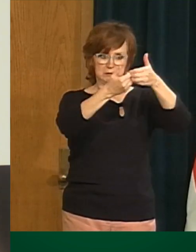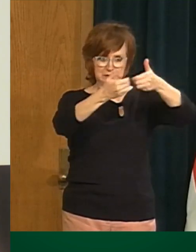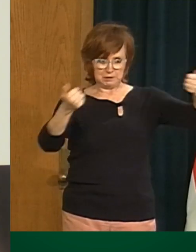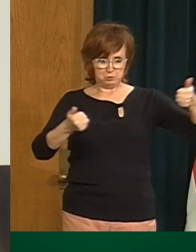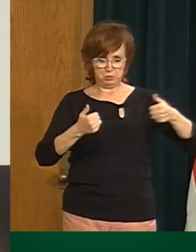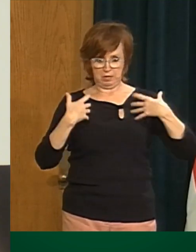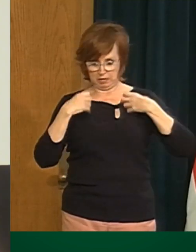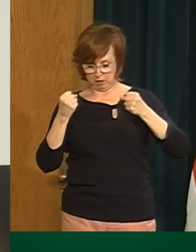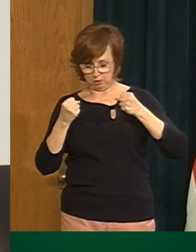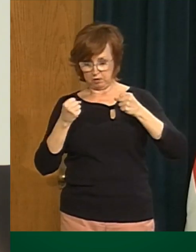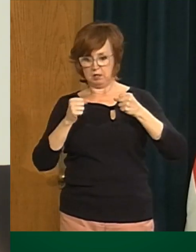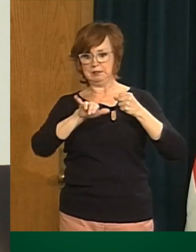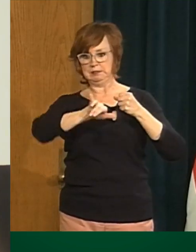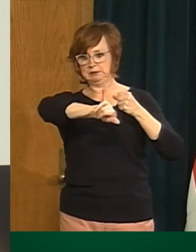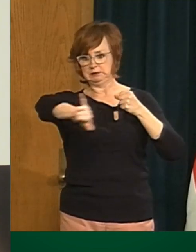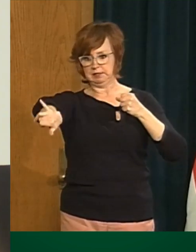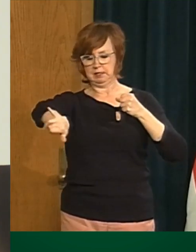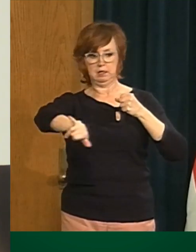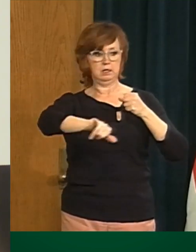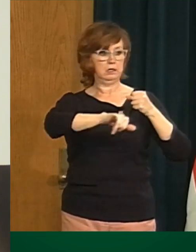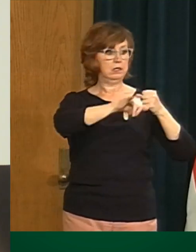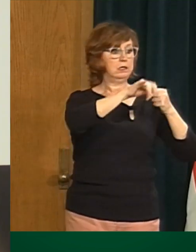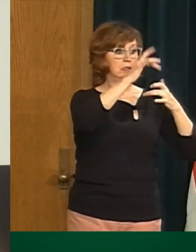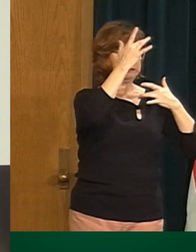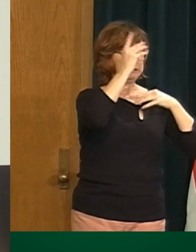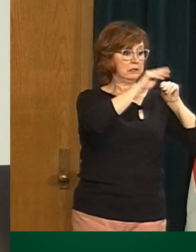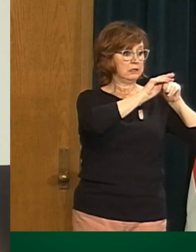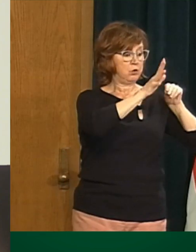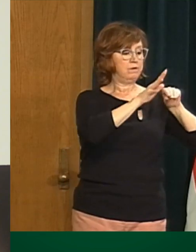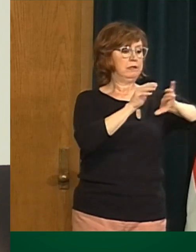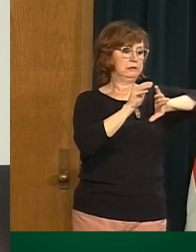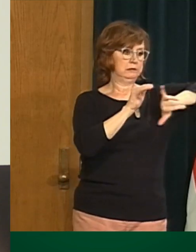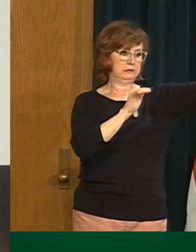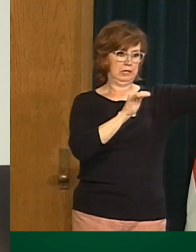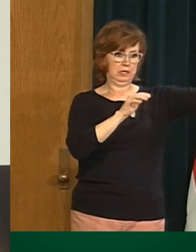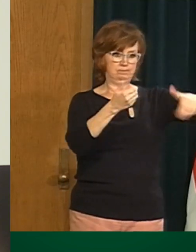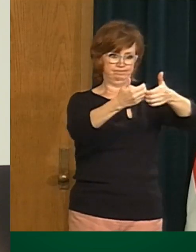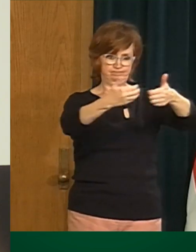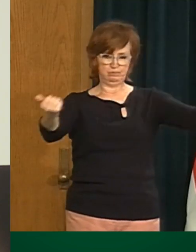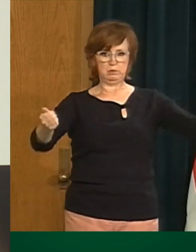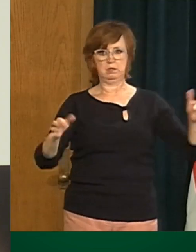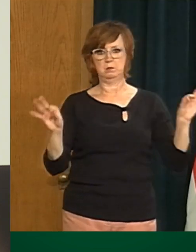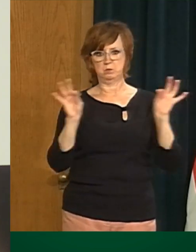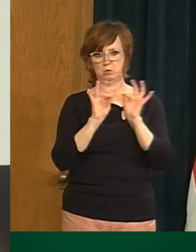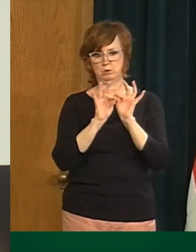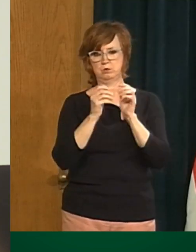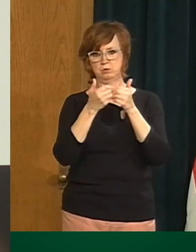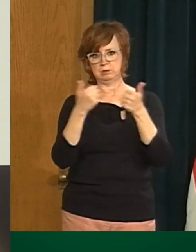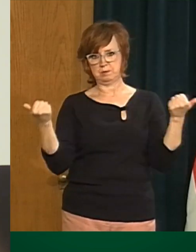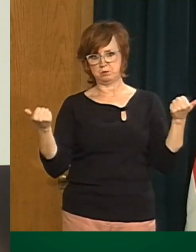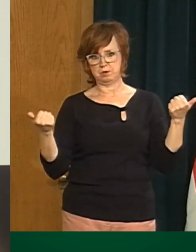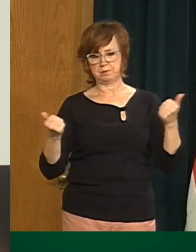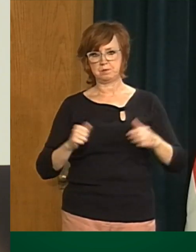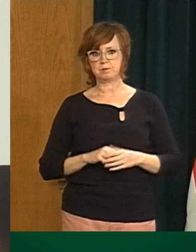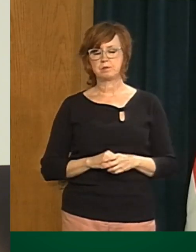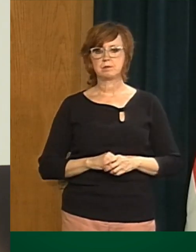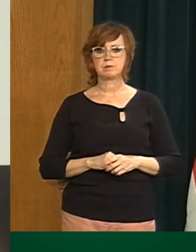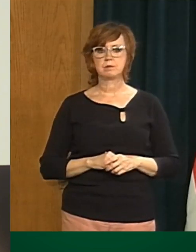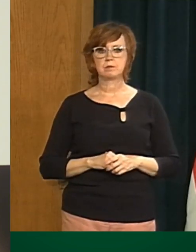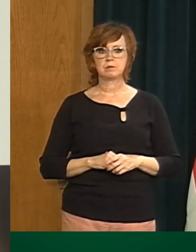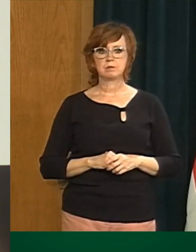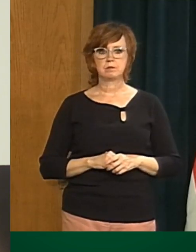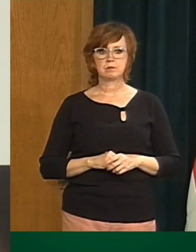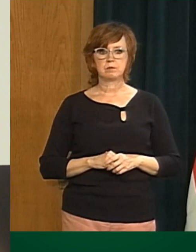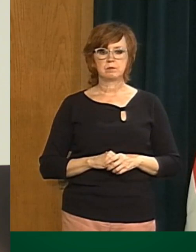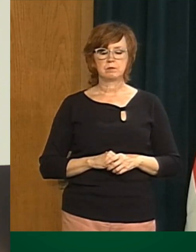way in settings where there's high risk, but the gain from doing that broadly in situations where case numbers are low would be very little.